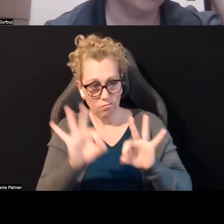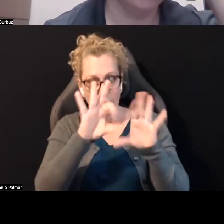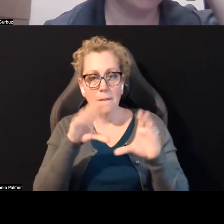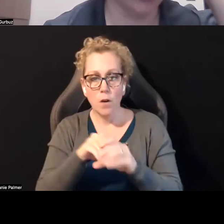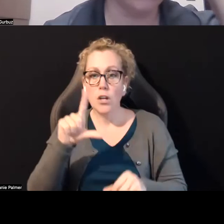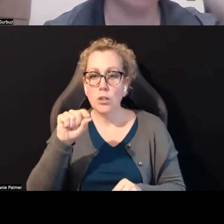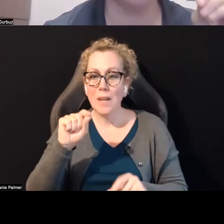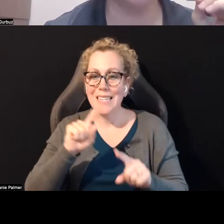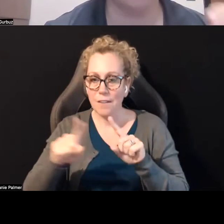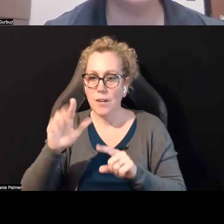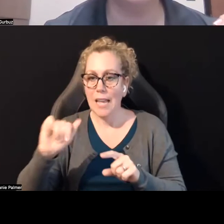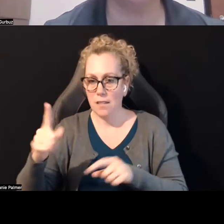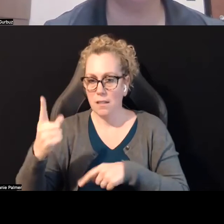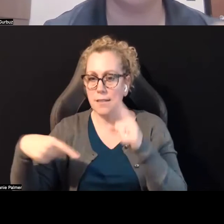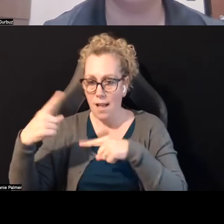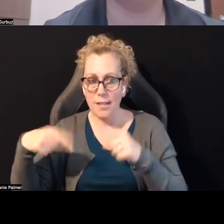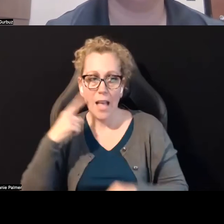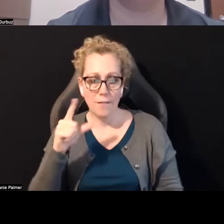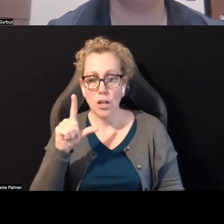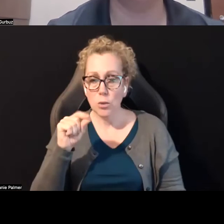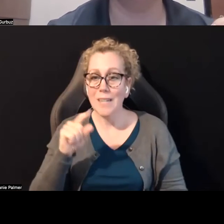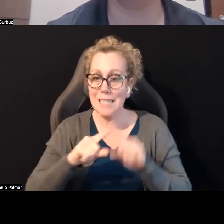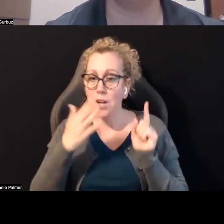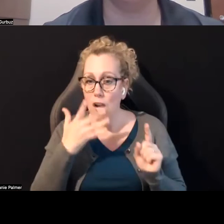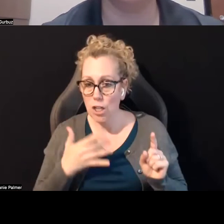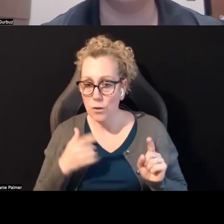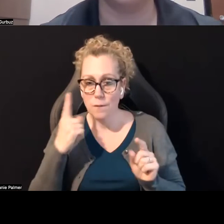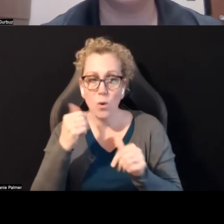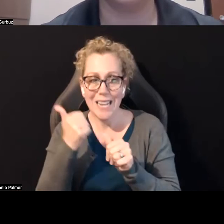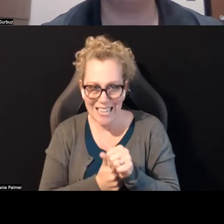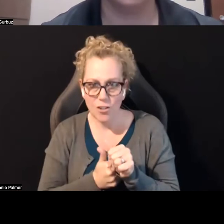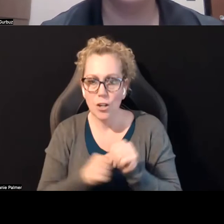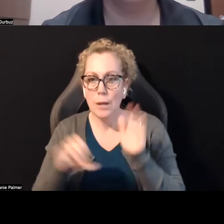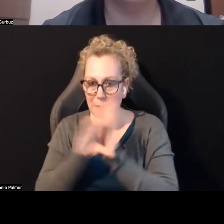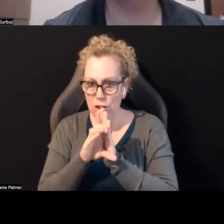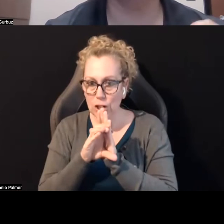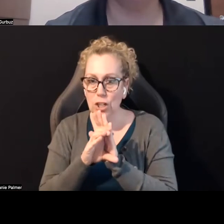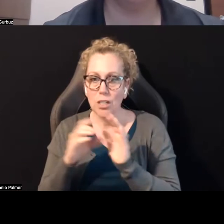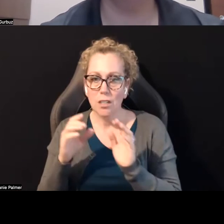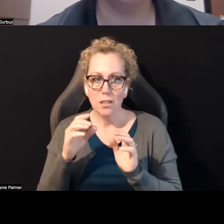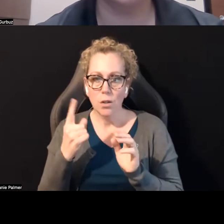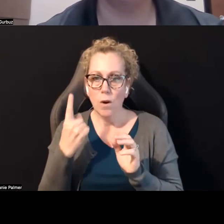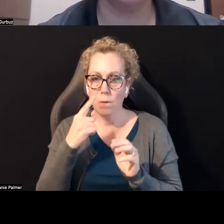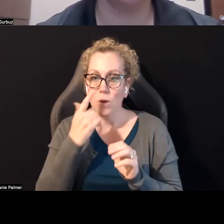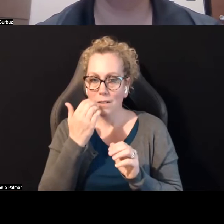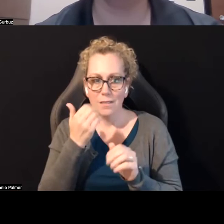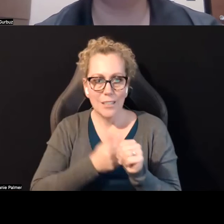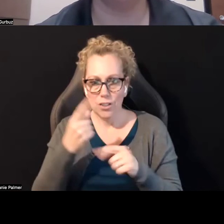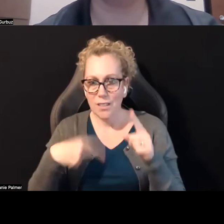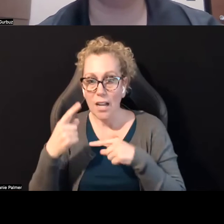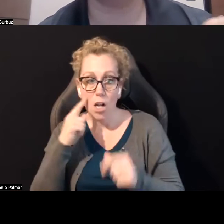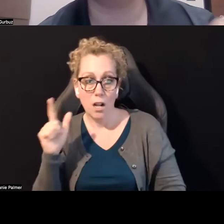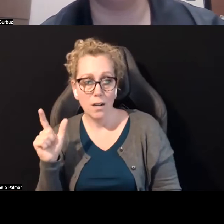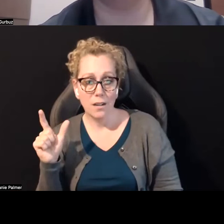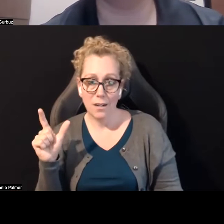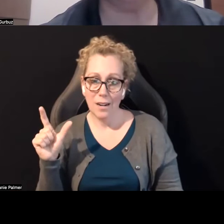signs. So there are 20 different colors in each one of these images. In the left image, I'm showing you the